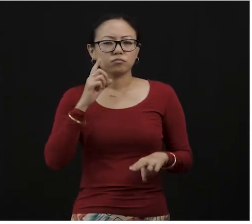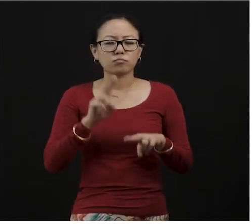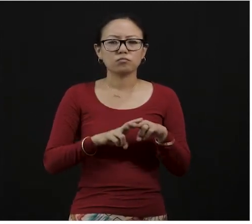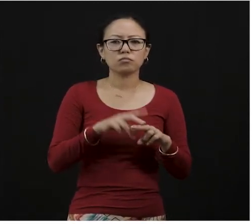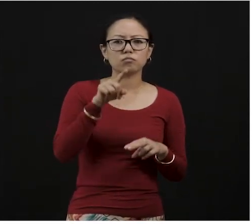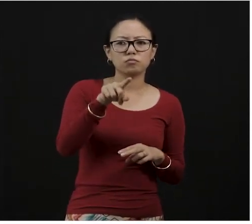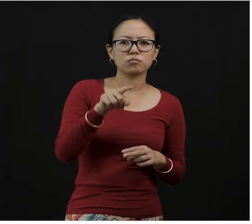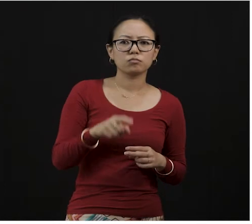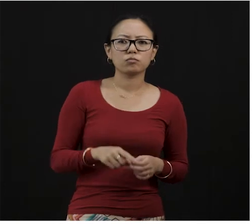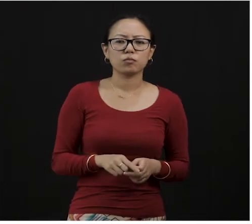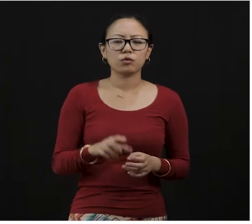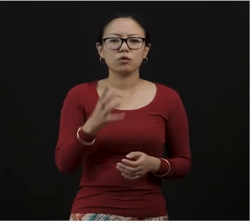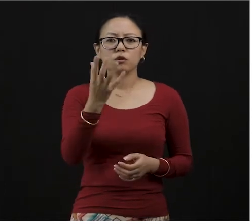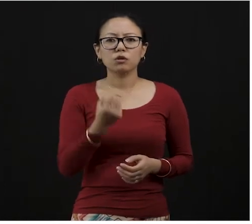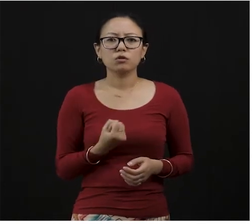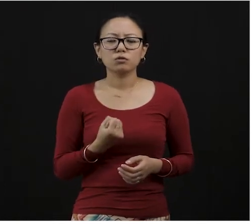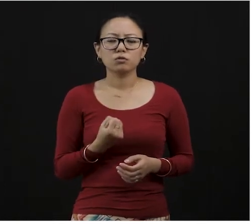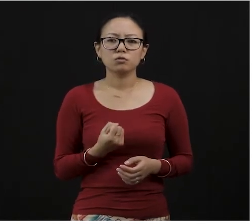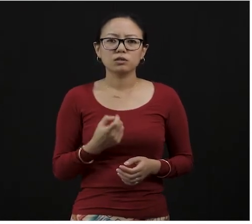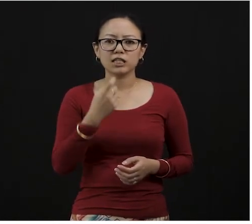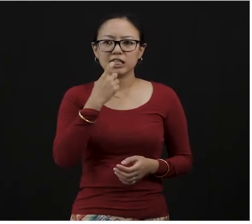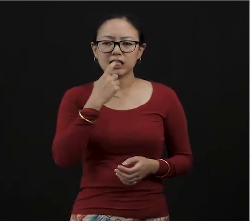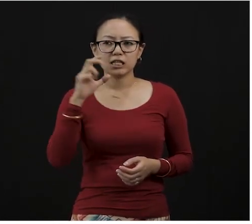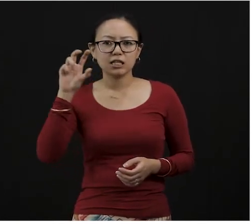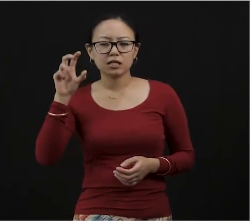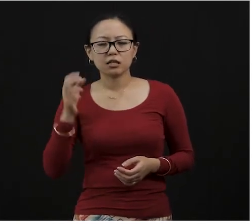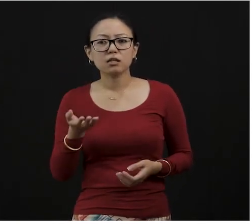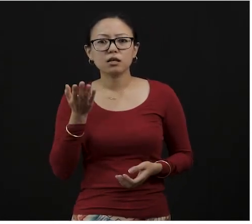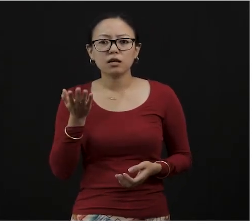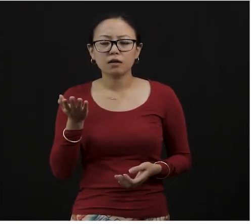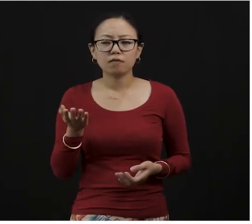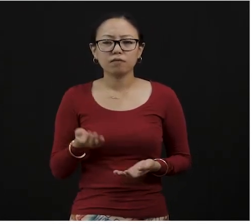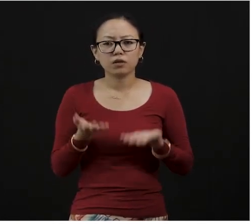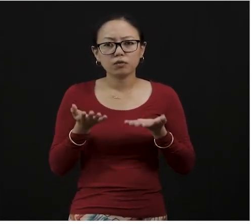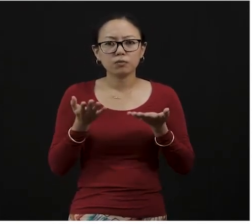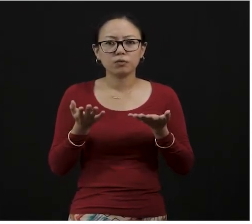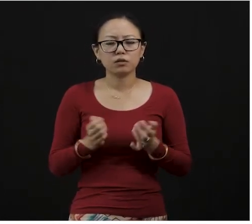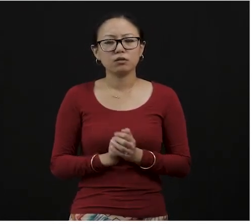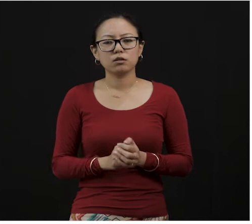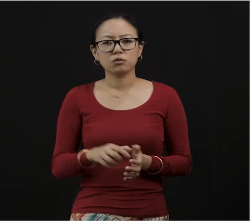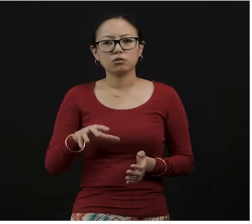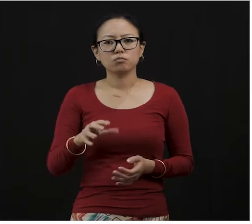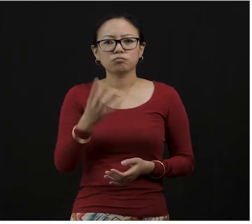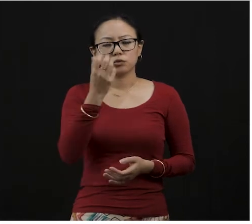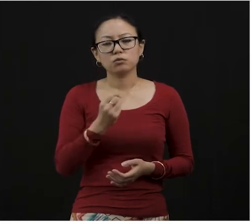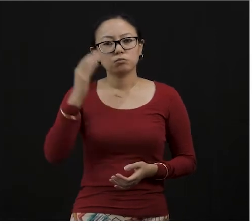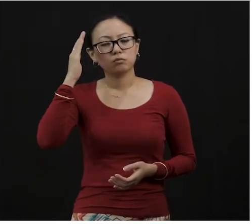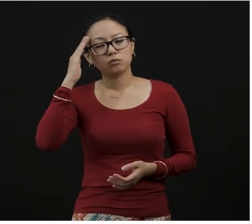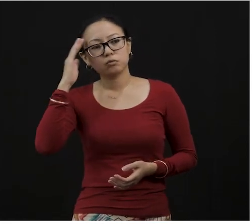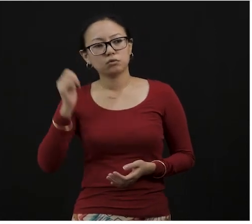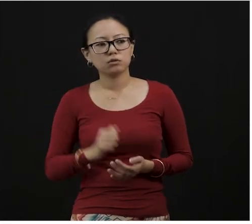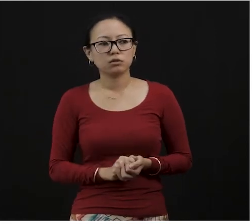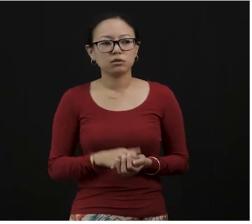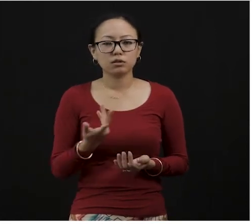which one you will use gram. Okay, so you can say like 5 gram of egg, the one egg is